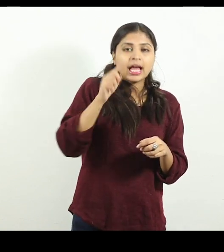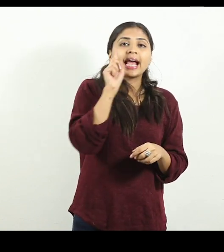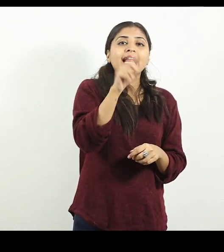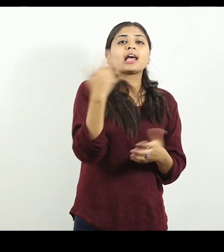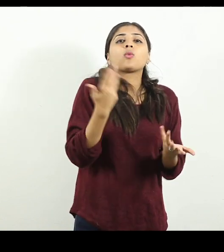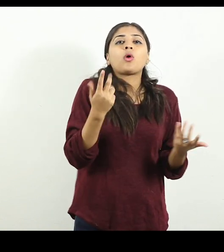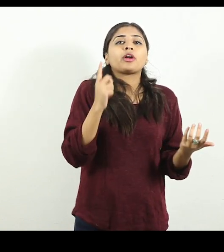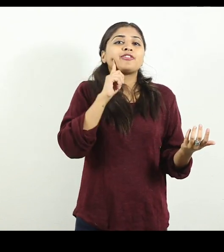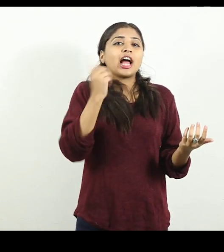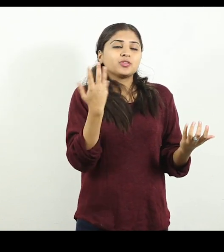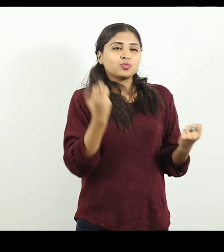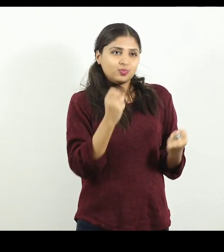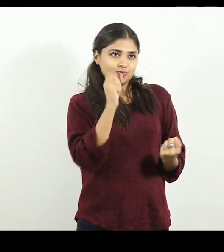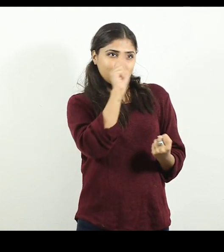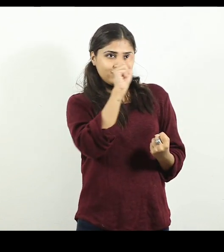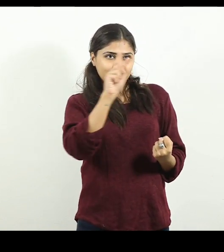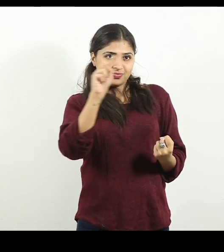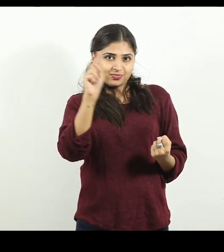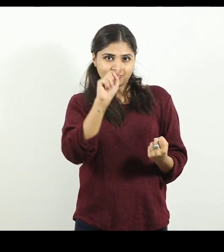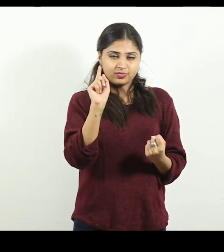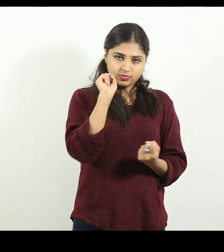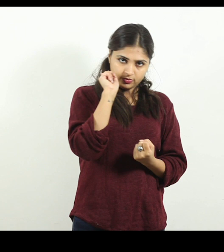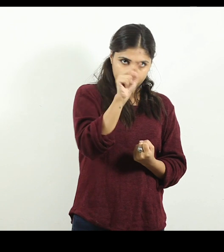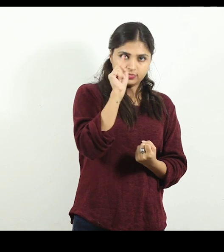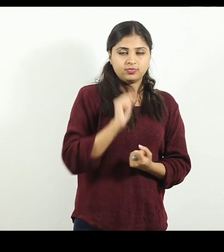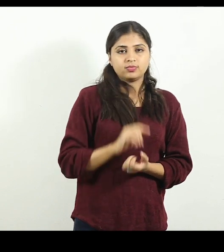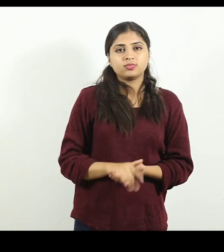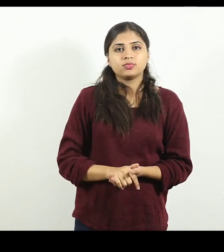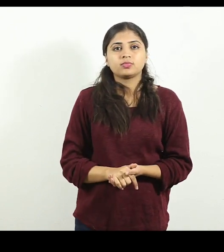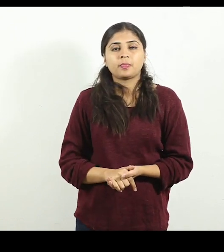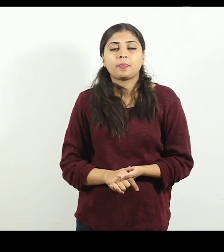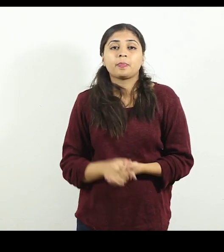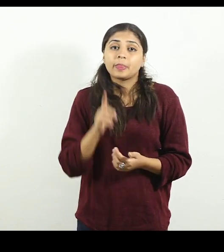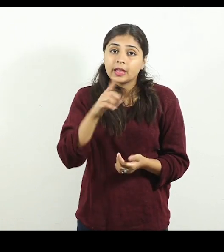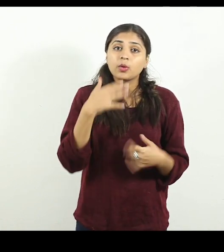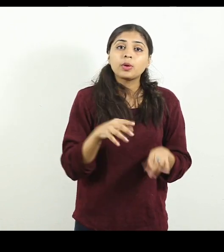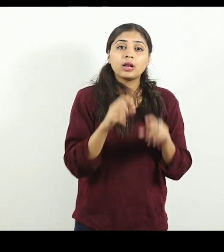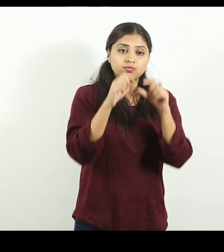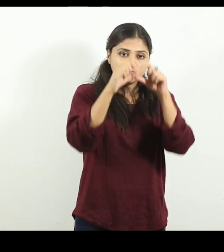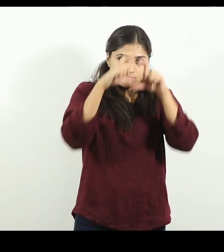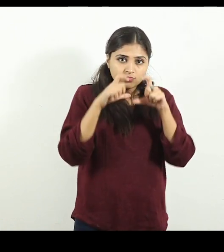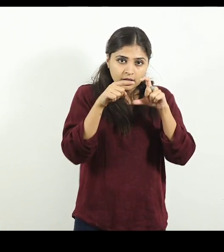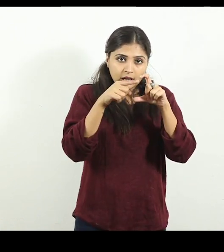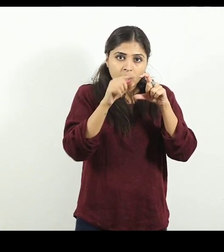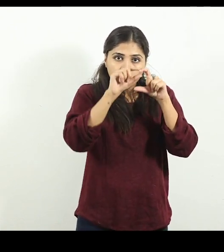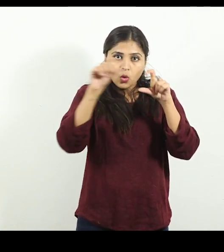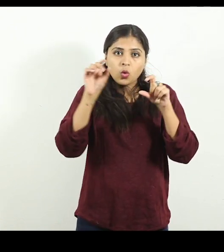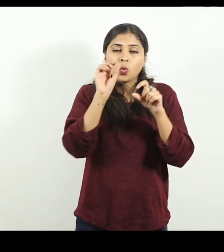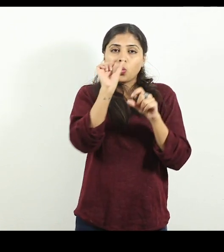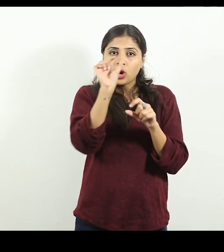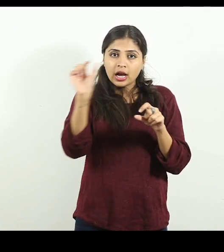want. Number 3. A text box will appear with the words Enter your text here. Enter your text.